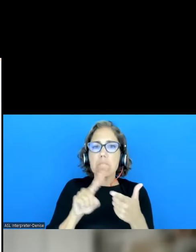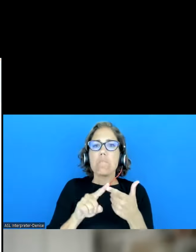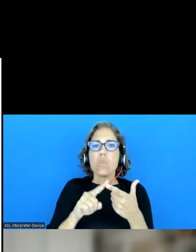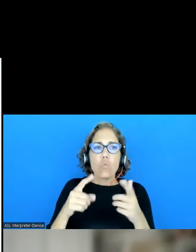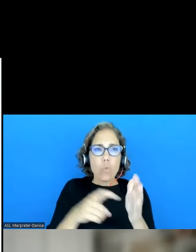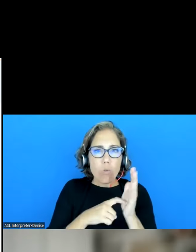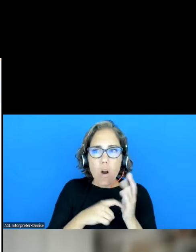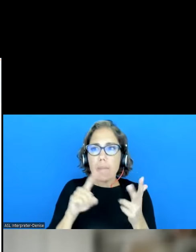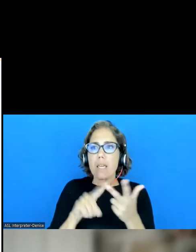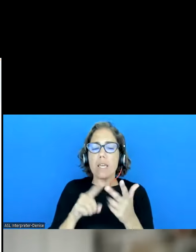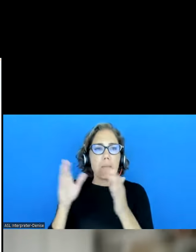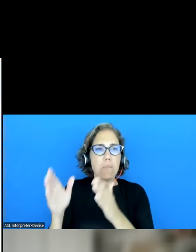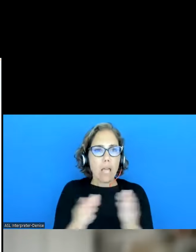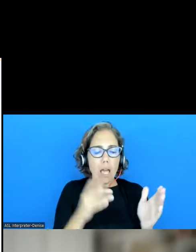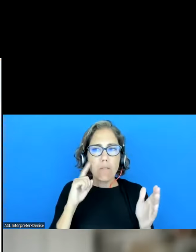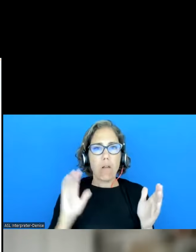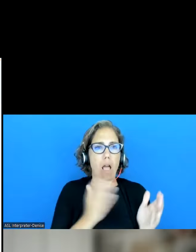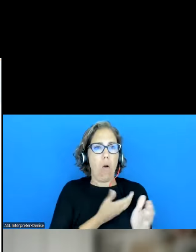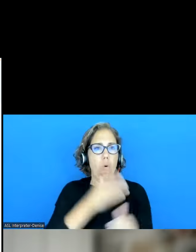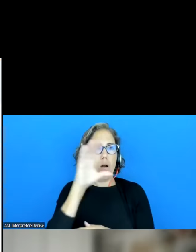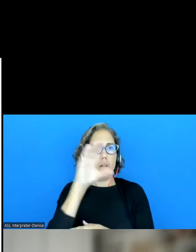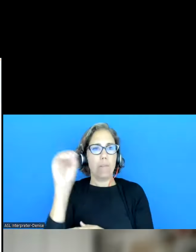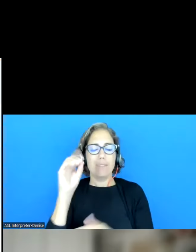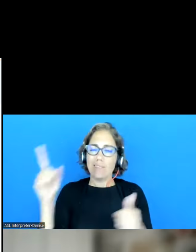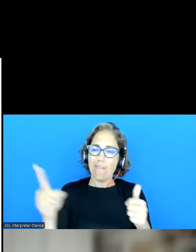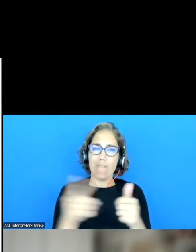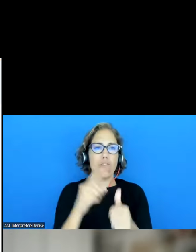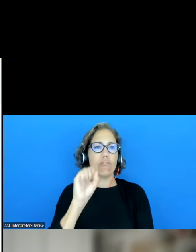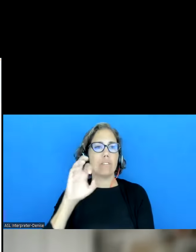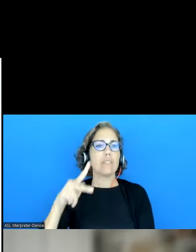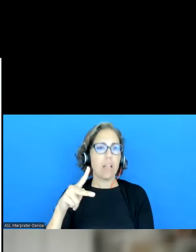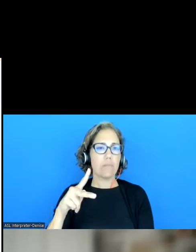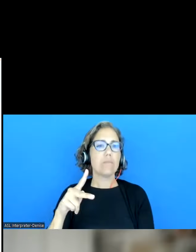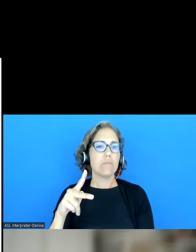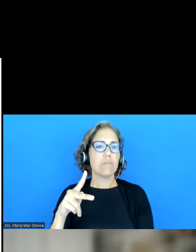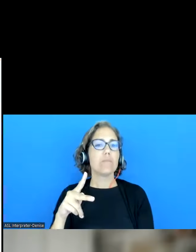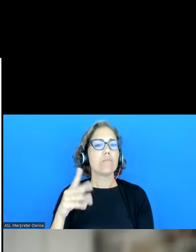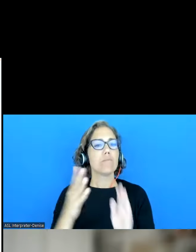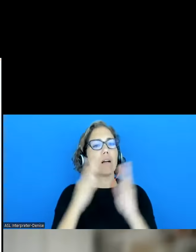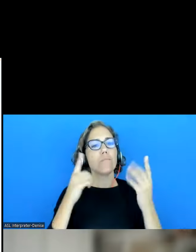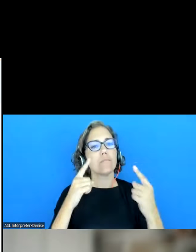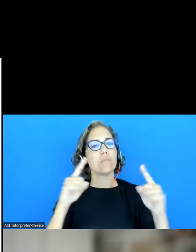what's the plan of the company, is the first step to succeed in